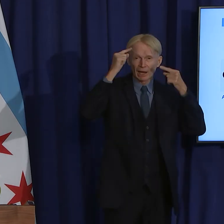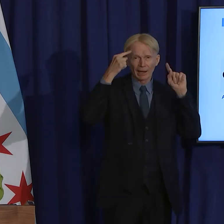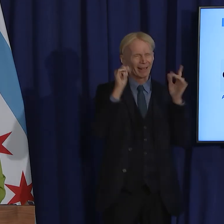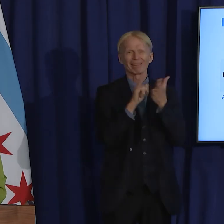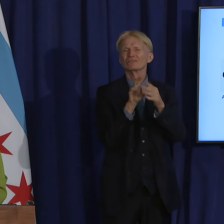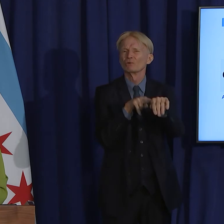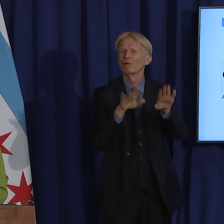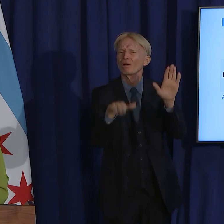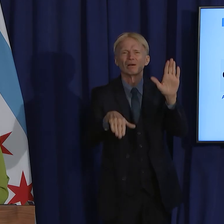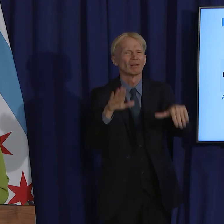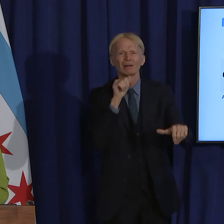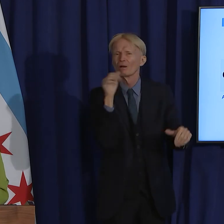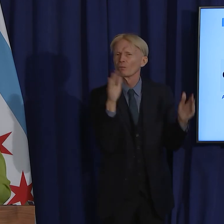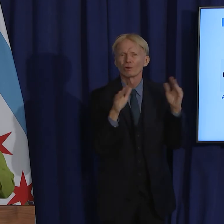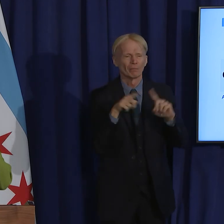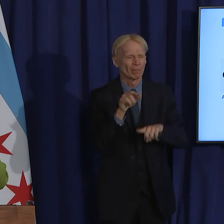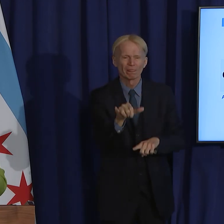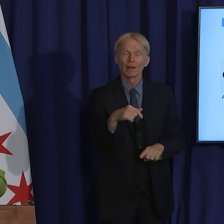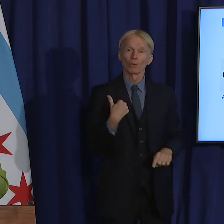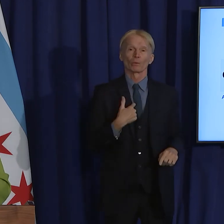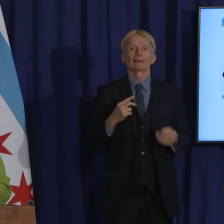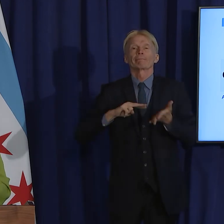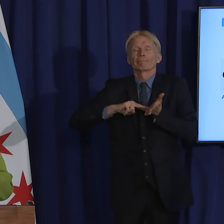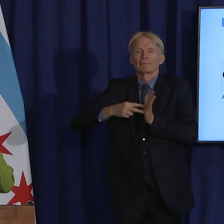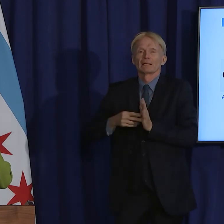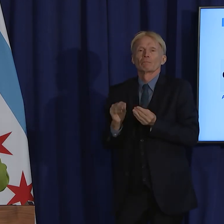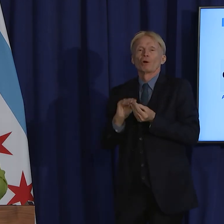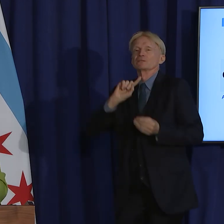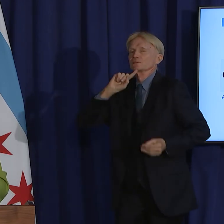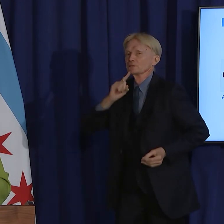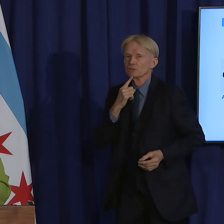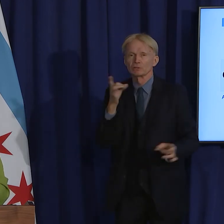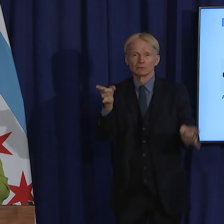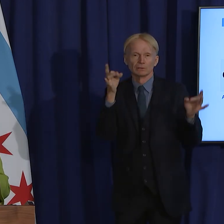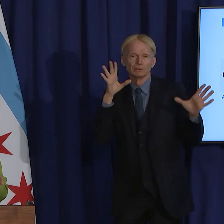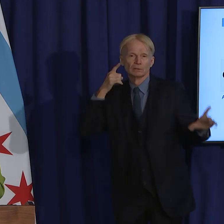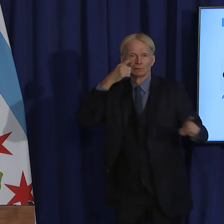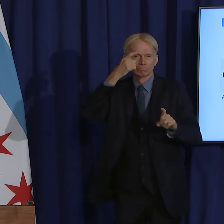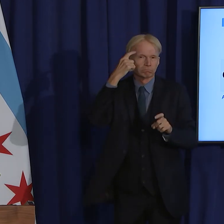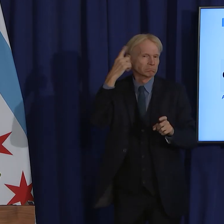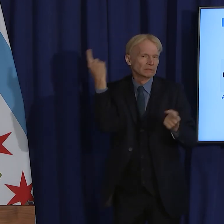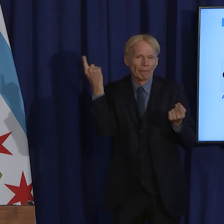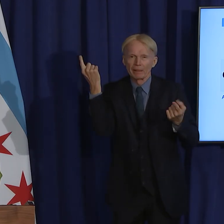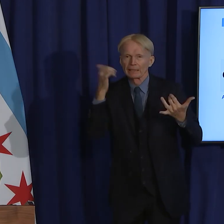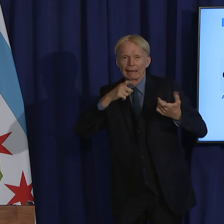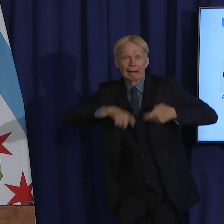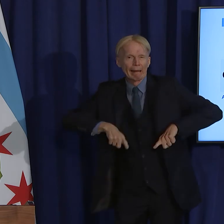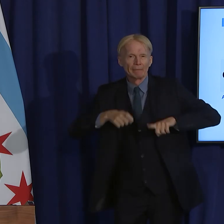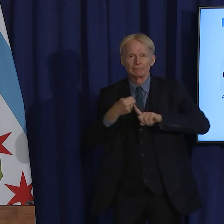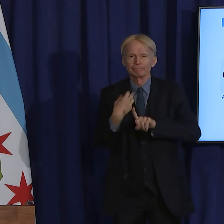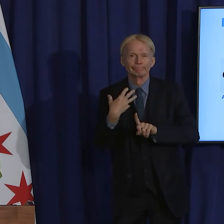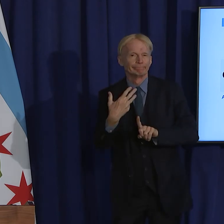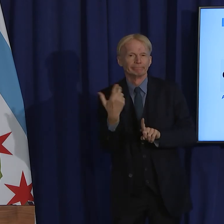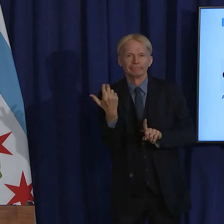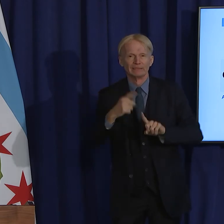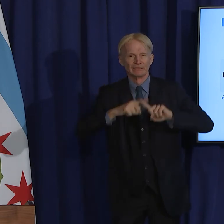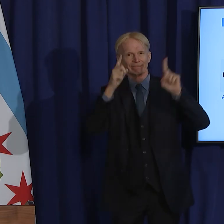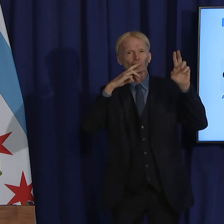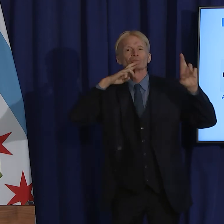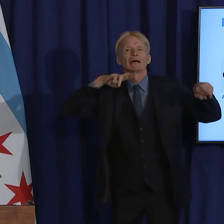not what we're talking about. We're talking about really a more severe headache, more severe side effects that are coming more in